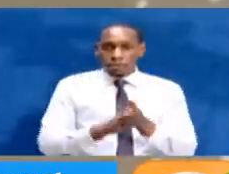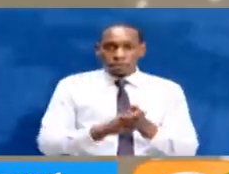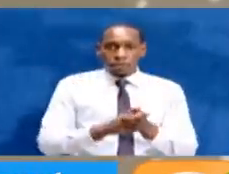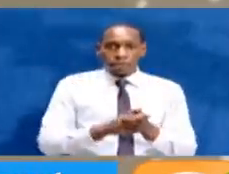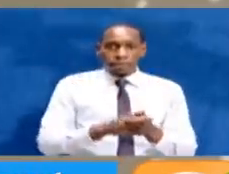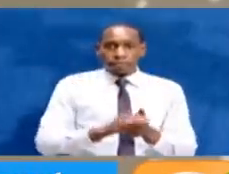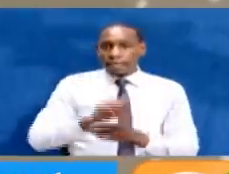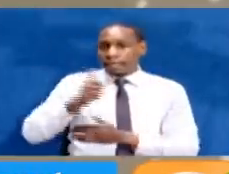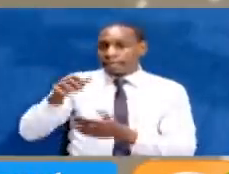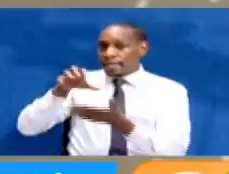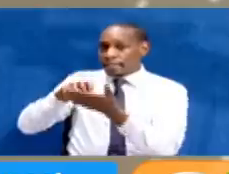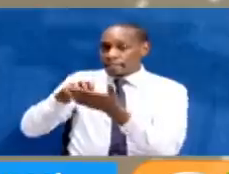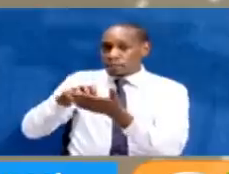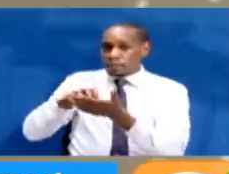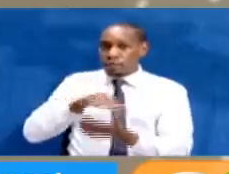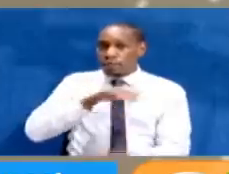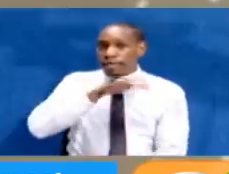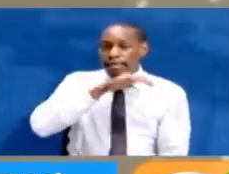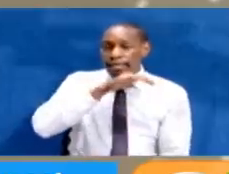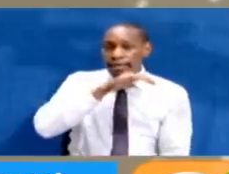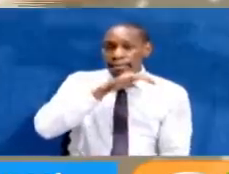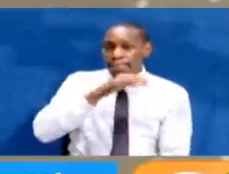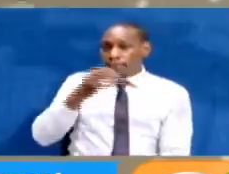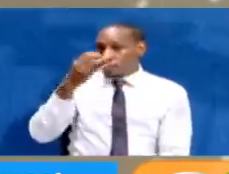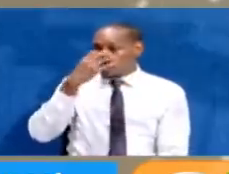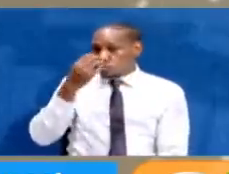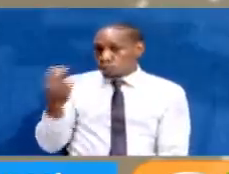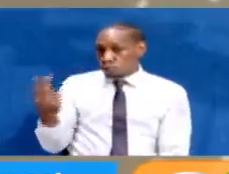which team? On the other hand, Raila Odinga,